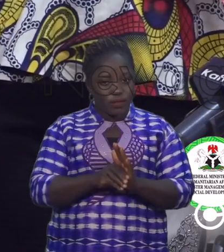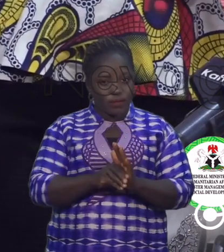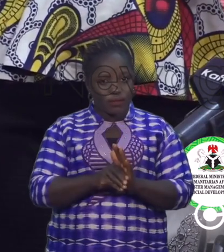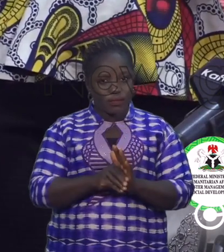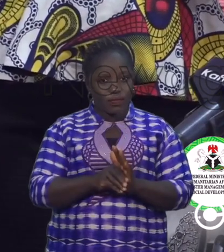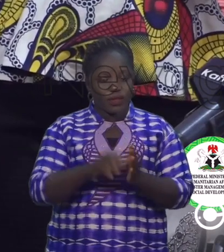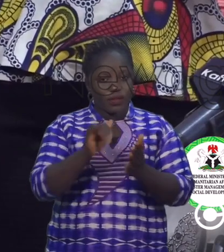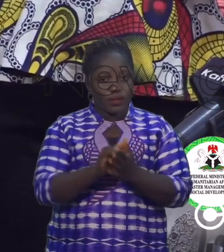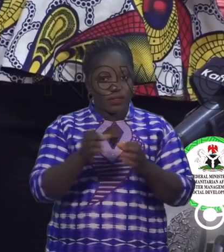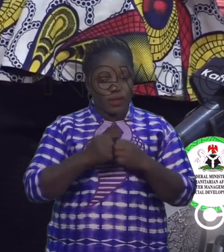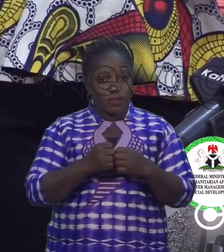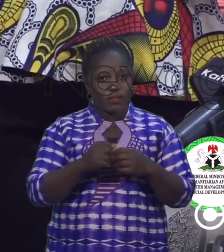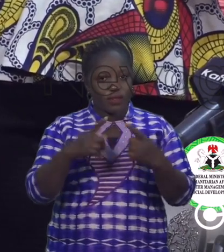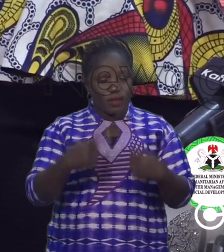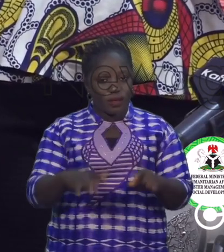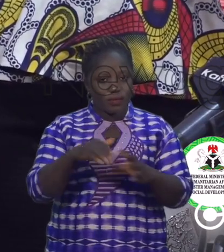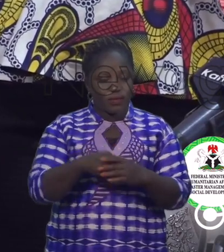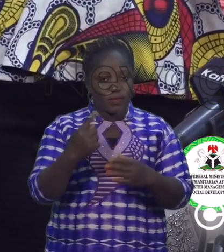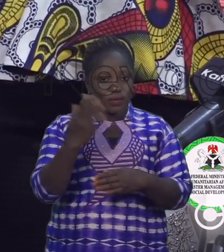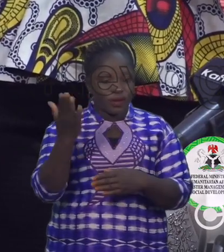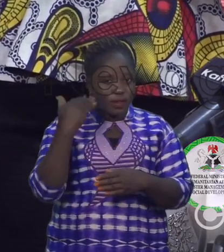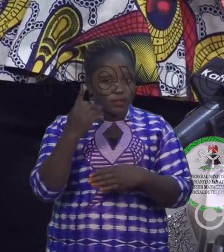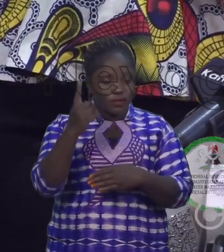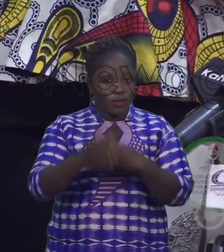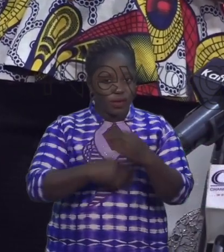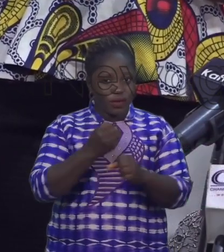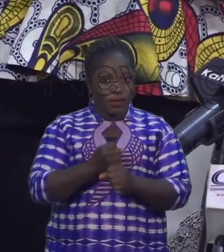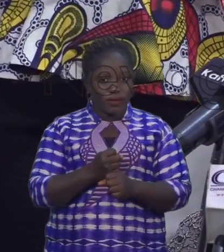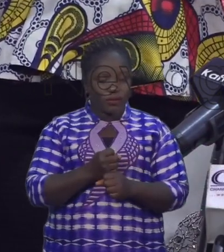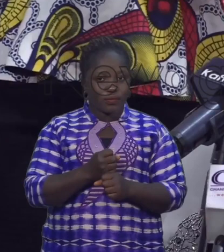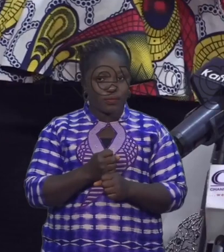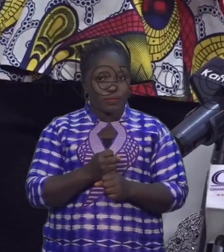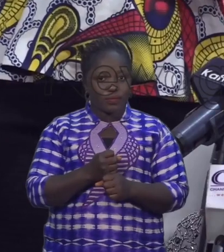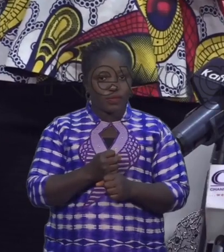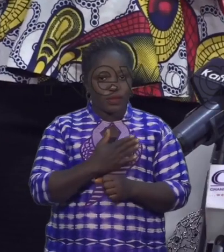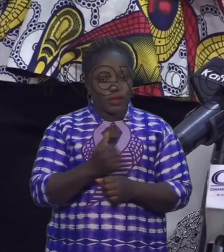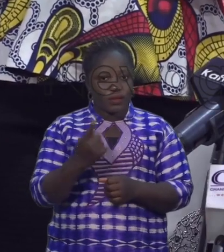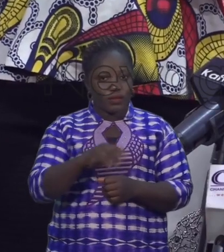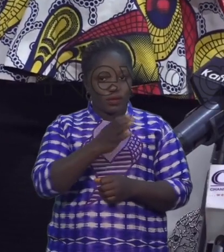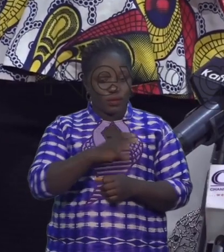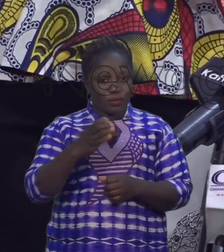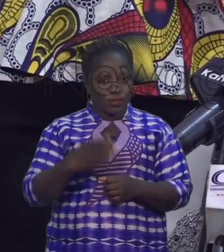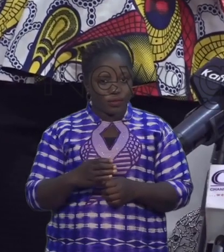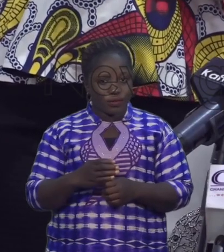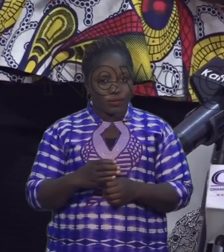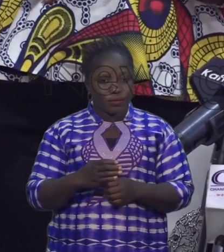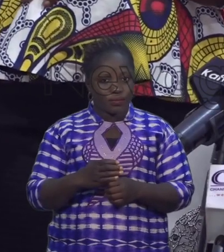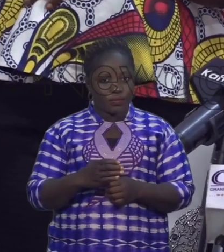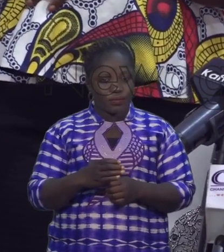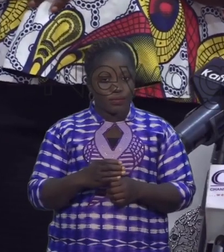development that has taken place in the last 1 year in this commission.